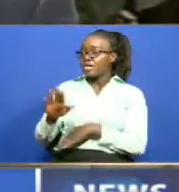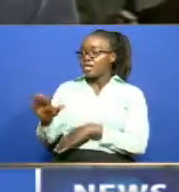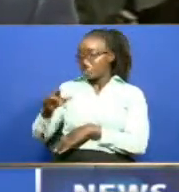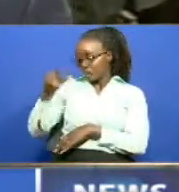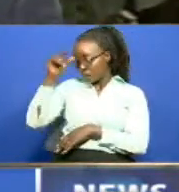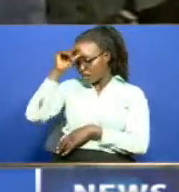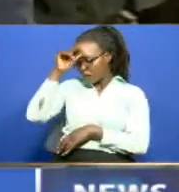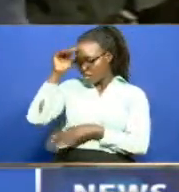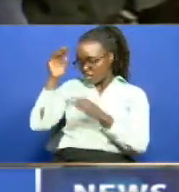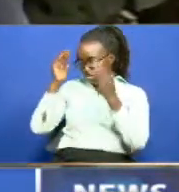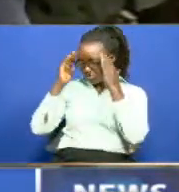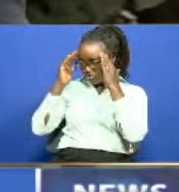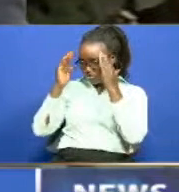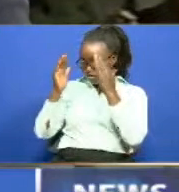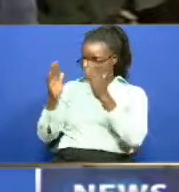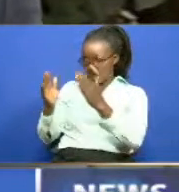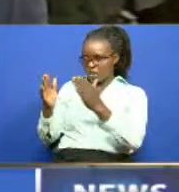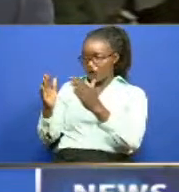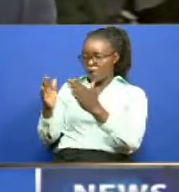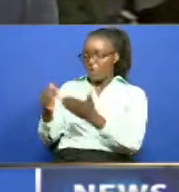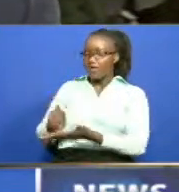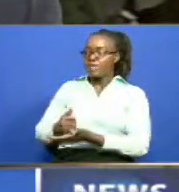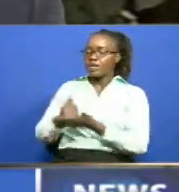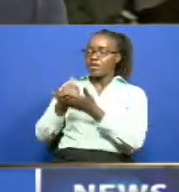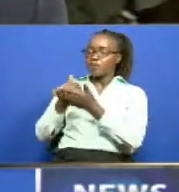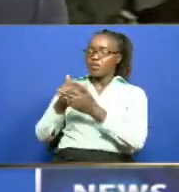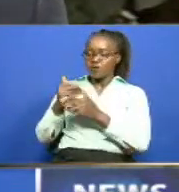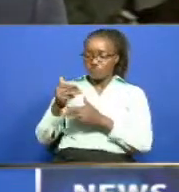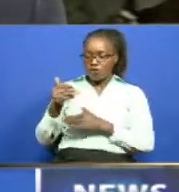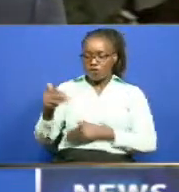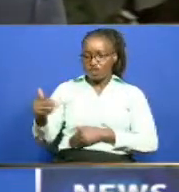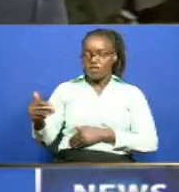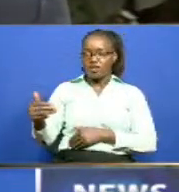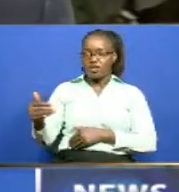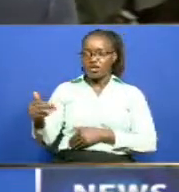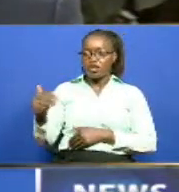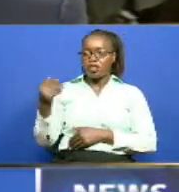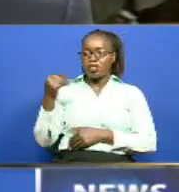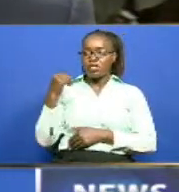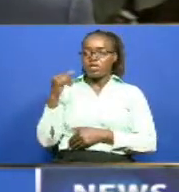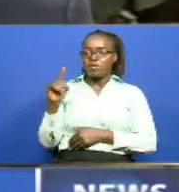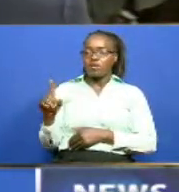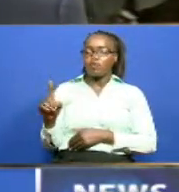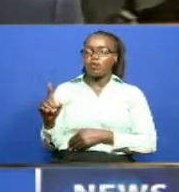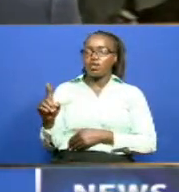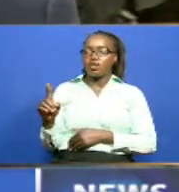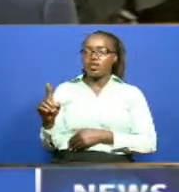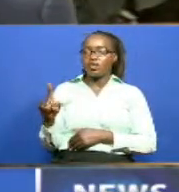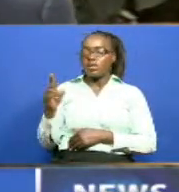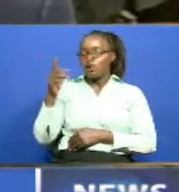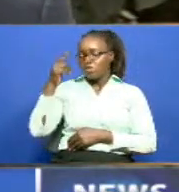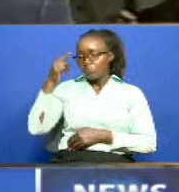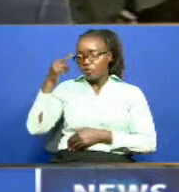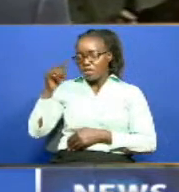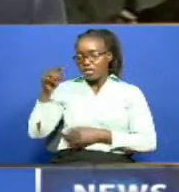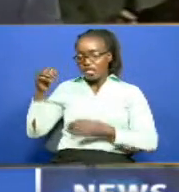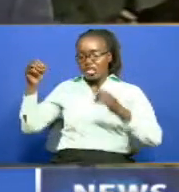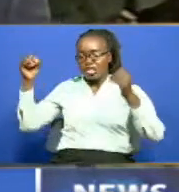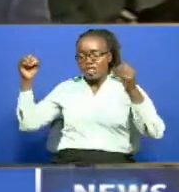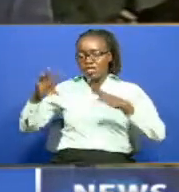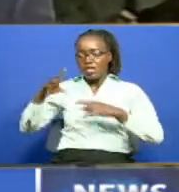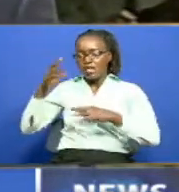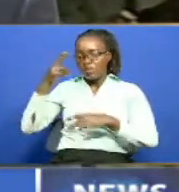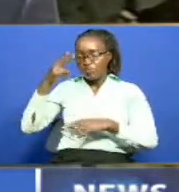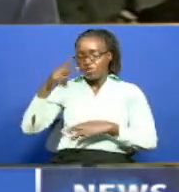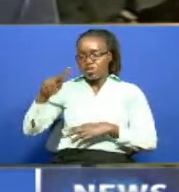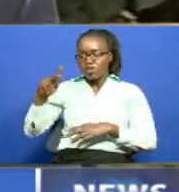be looking at that are going to help us go forward. And one of them is, of course, we've talked about policy. We need clear policy. And